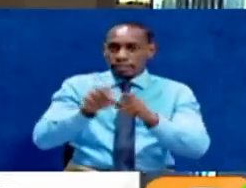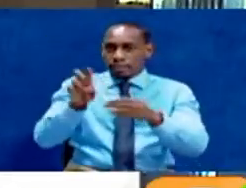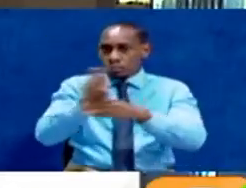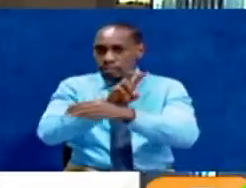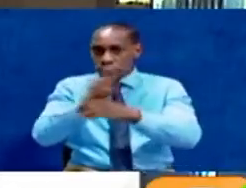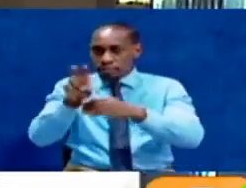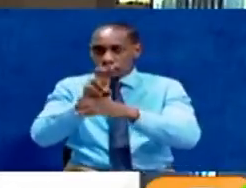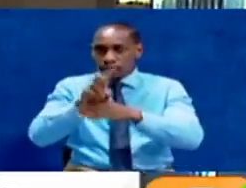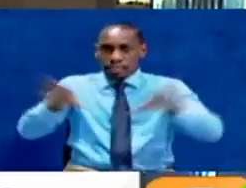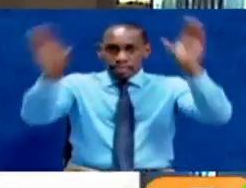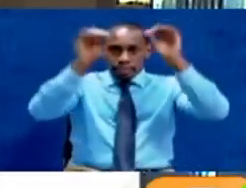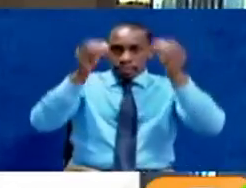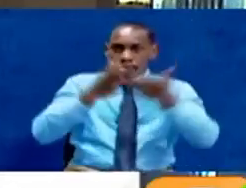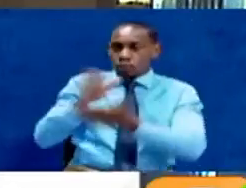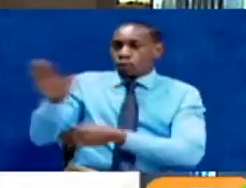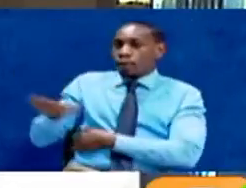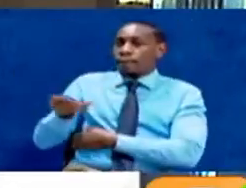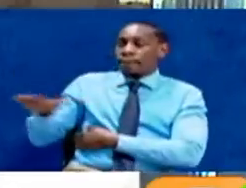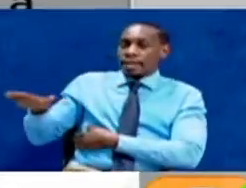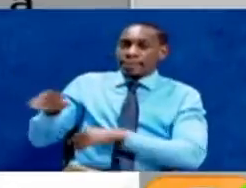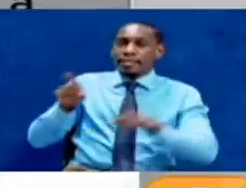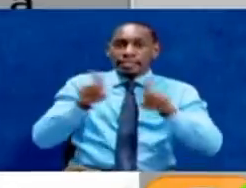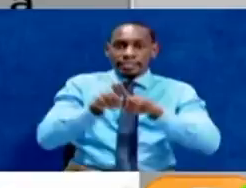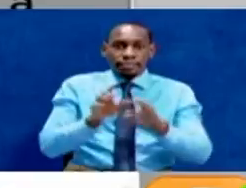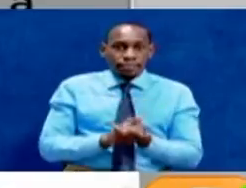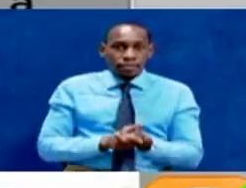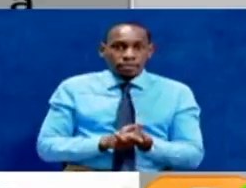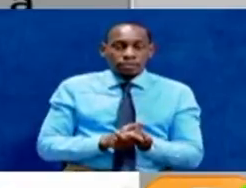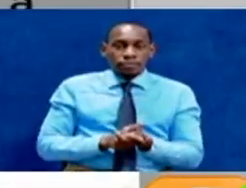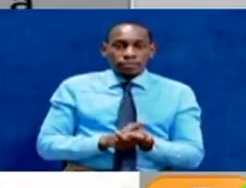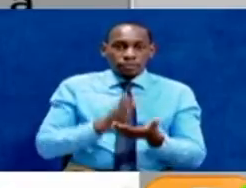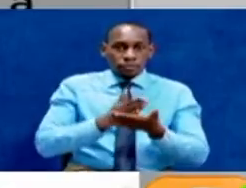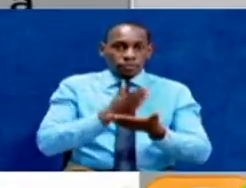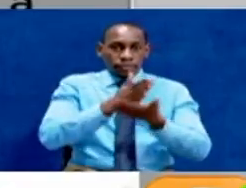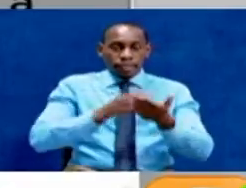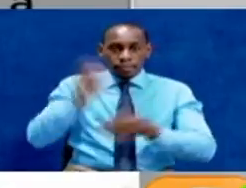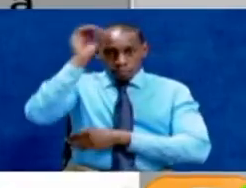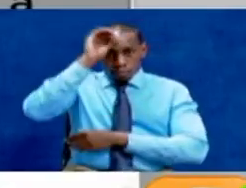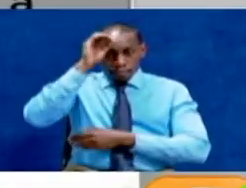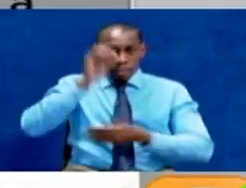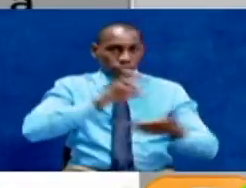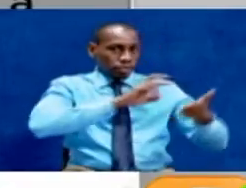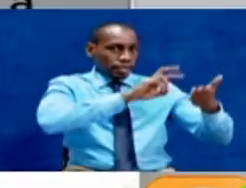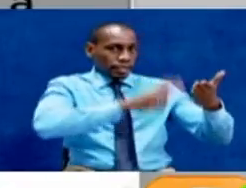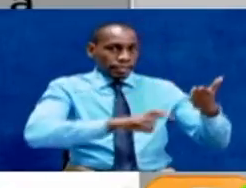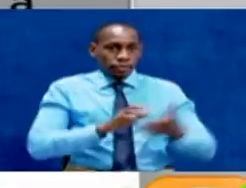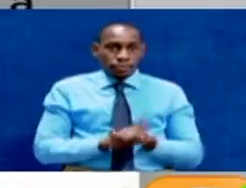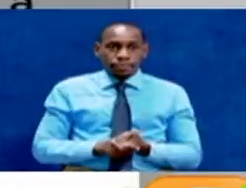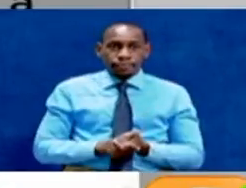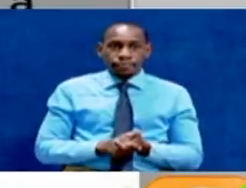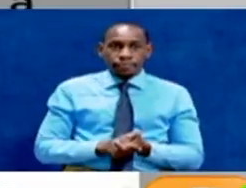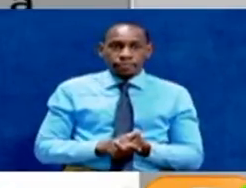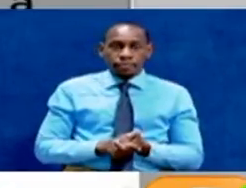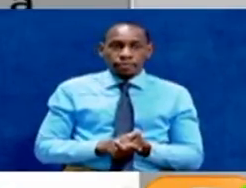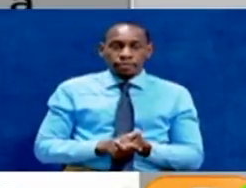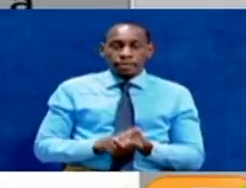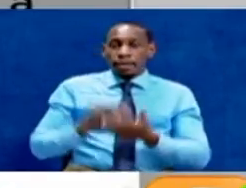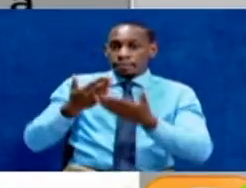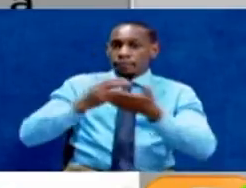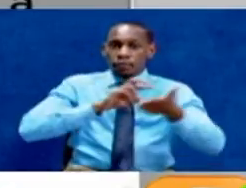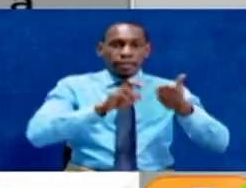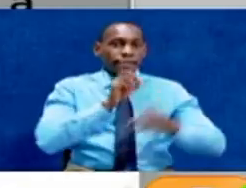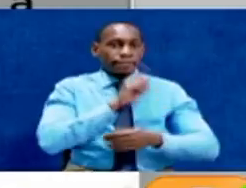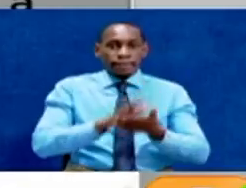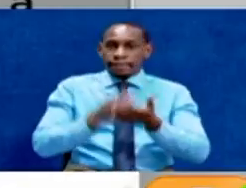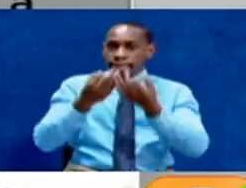well of the executive by the legislative as well. And these are some of your thoughts. And Neil Lazaro, and I read this a bit earlier,